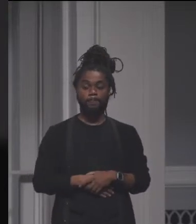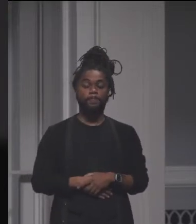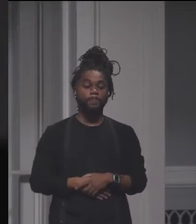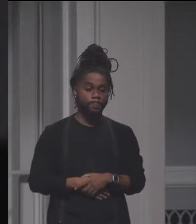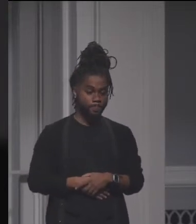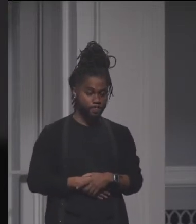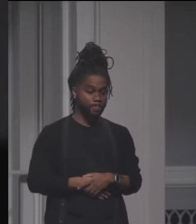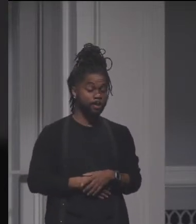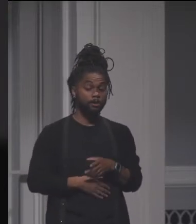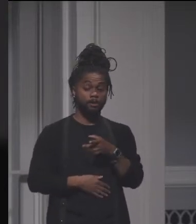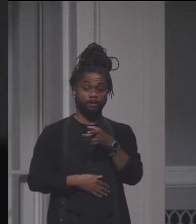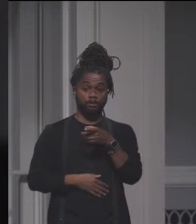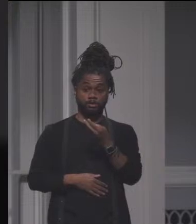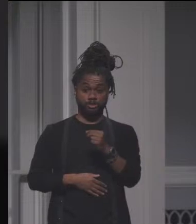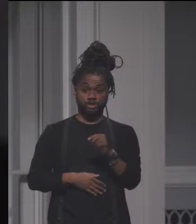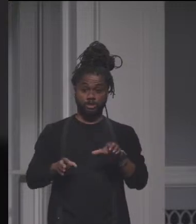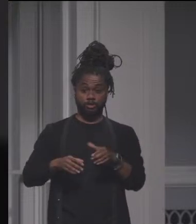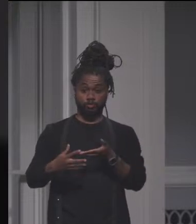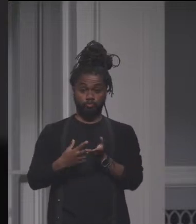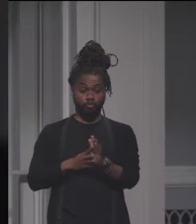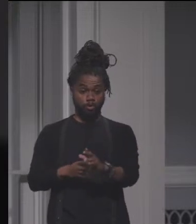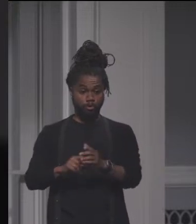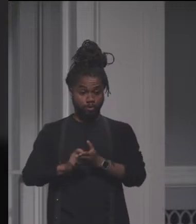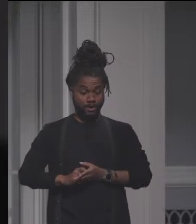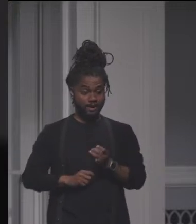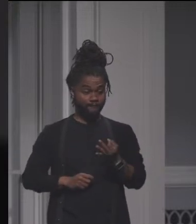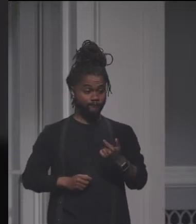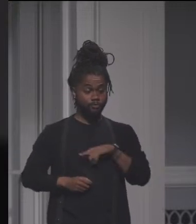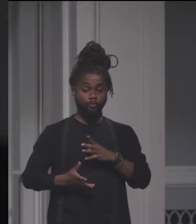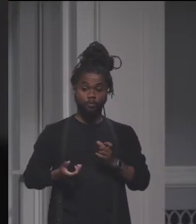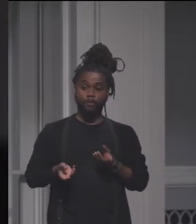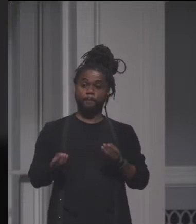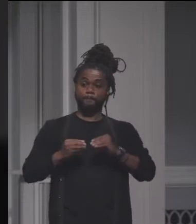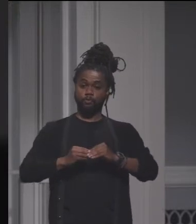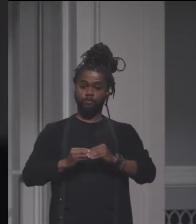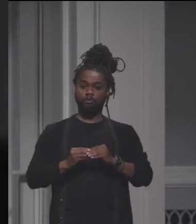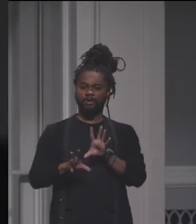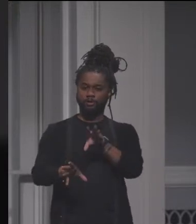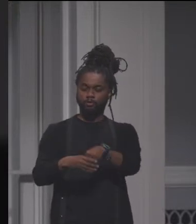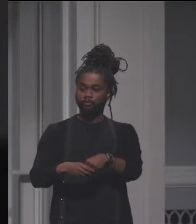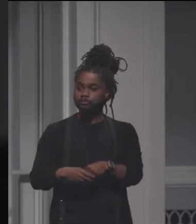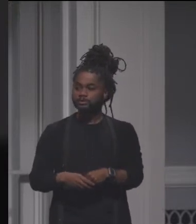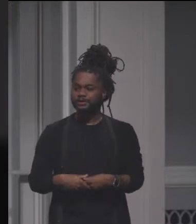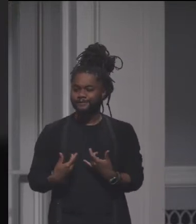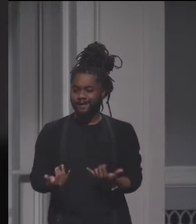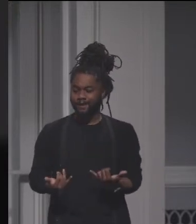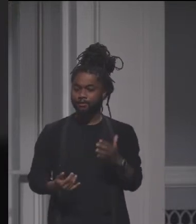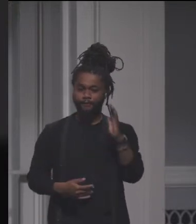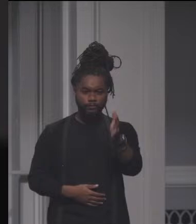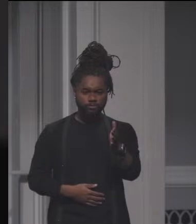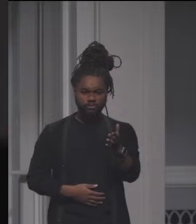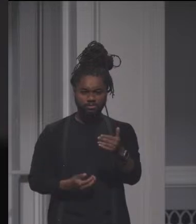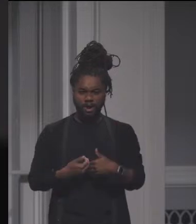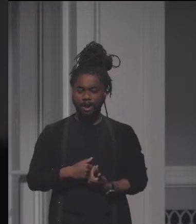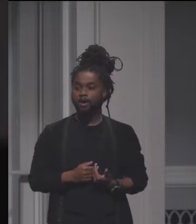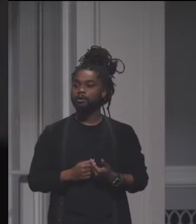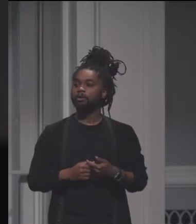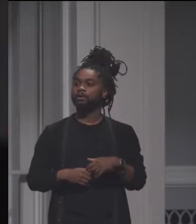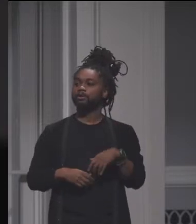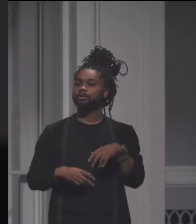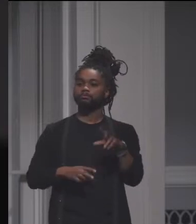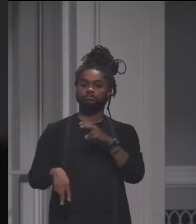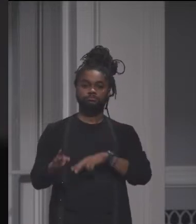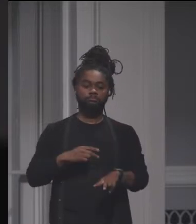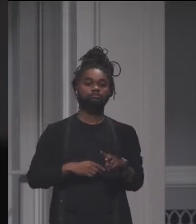does through her writings, if we want a more inclusive present and future, we all need to explore, seek to understand,